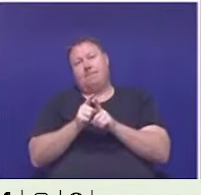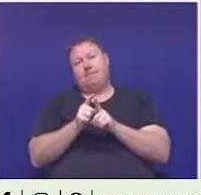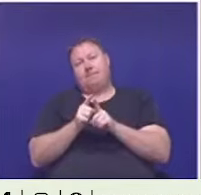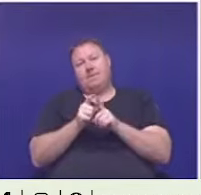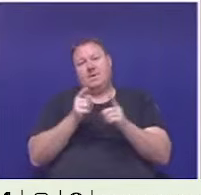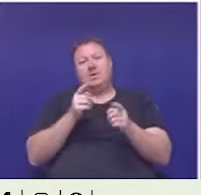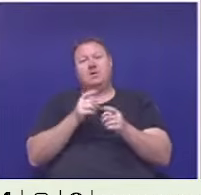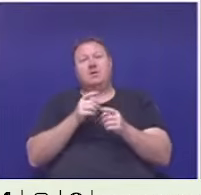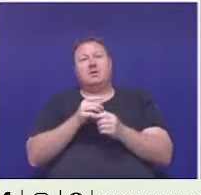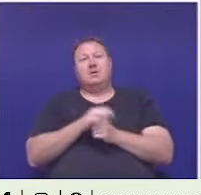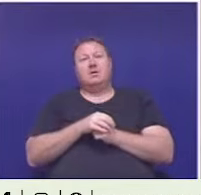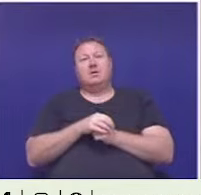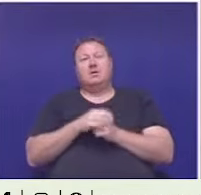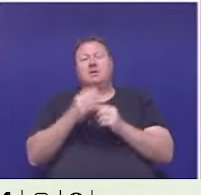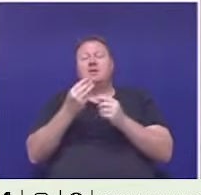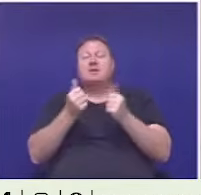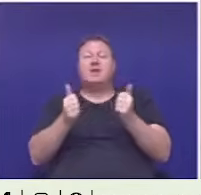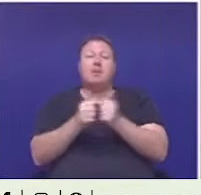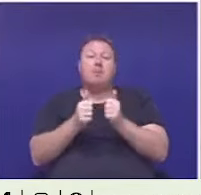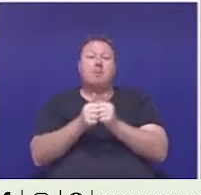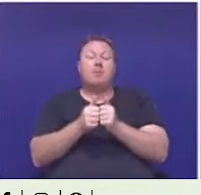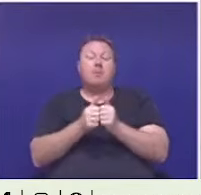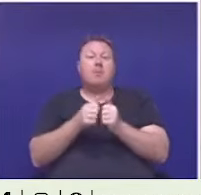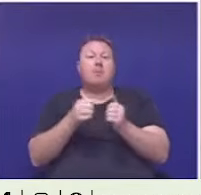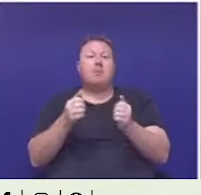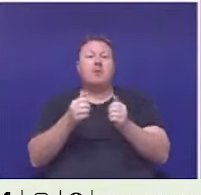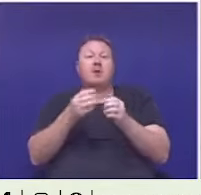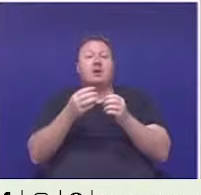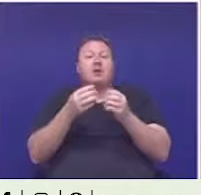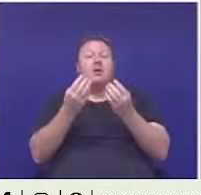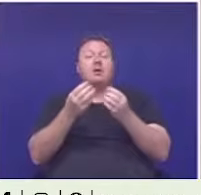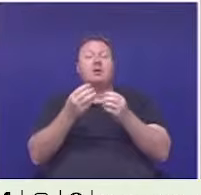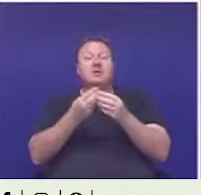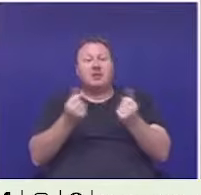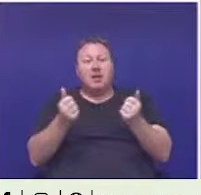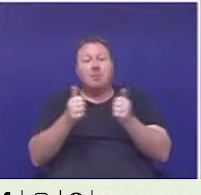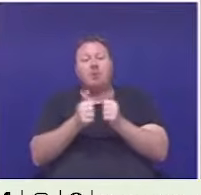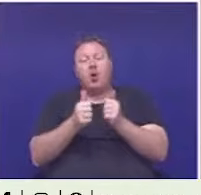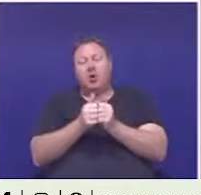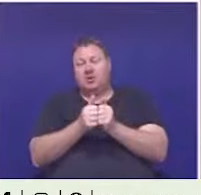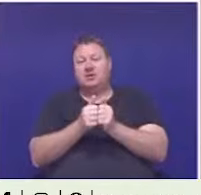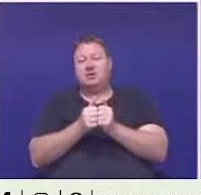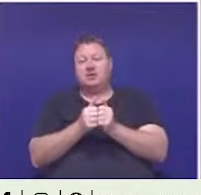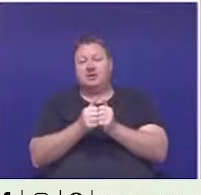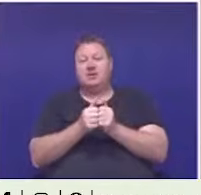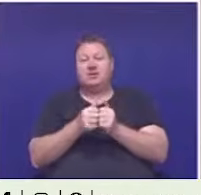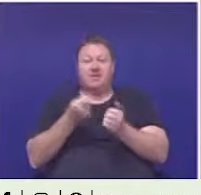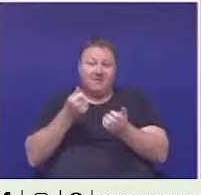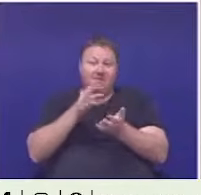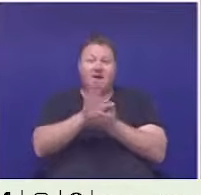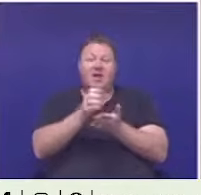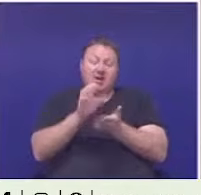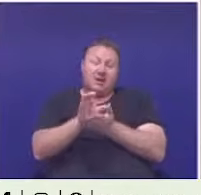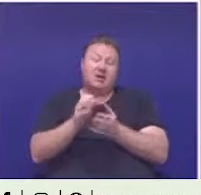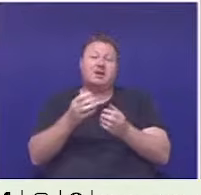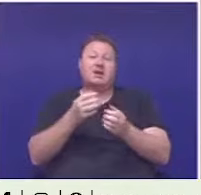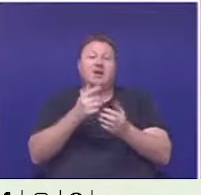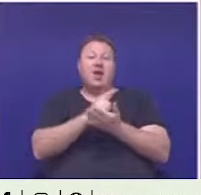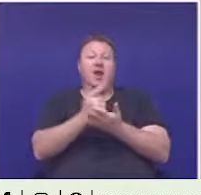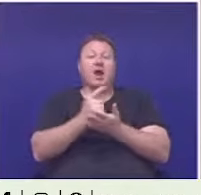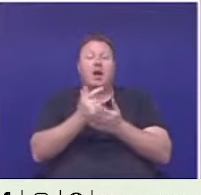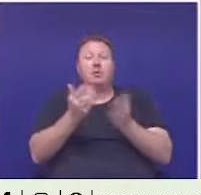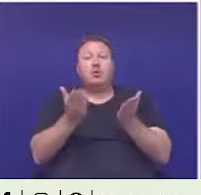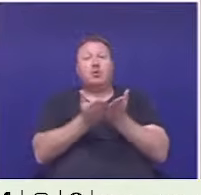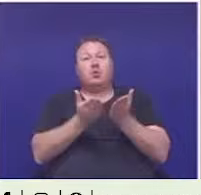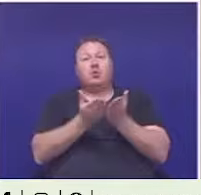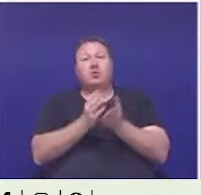the generosity of some of our partners, managed to find partners who are willing to fund libraries in schools,